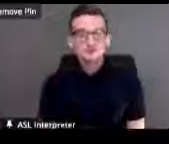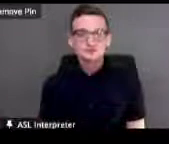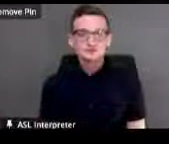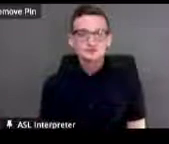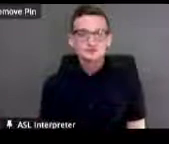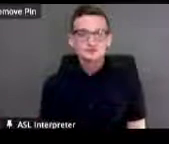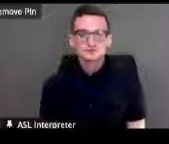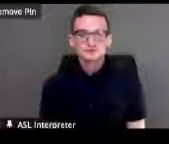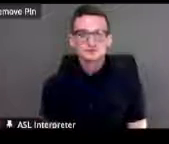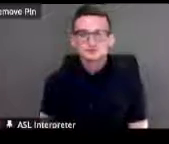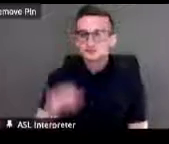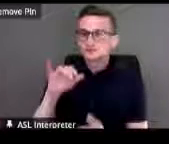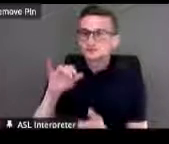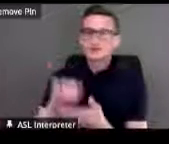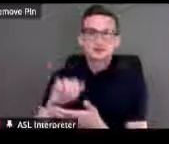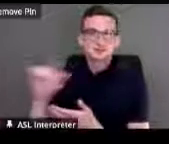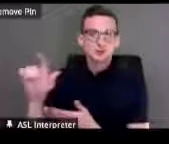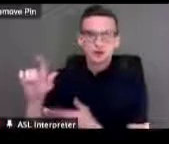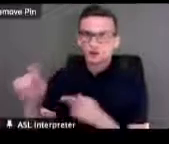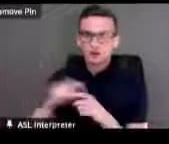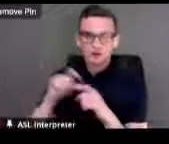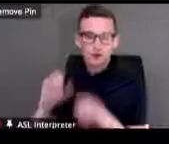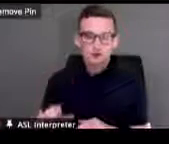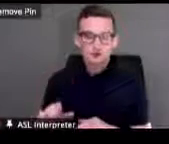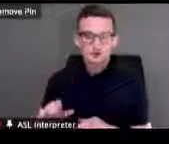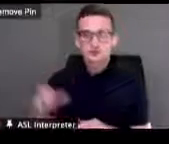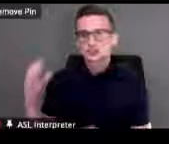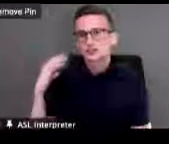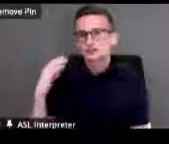That was all of our callers at this time, Chair.